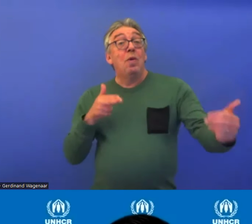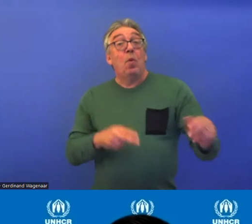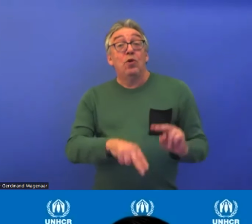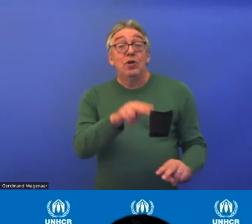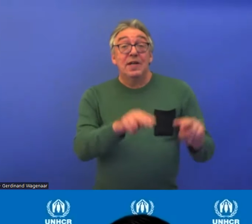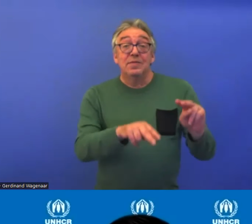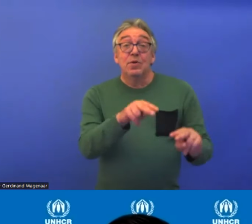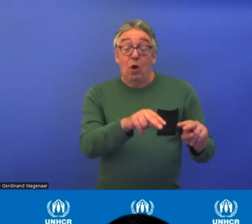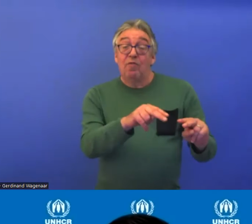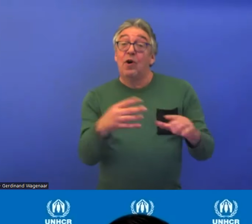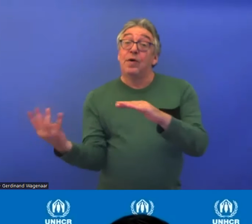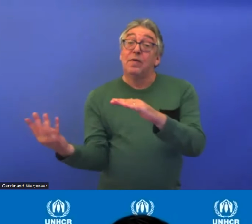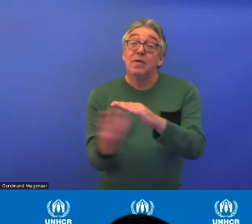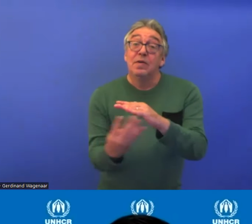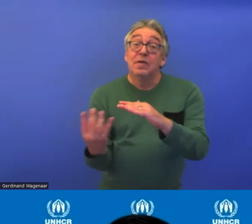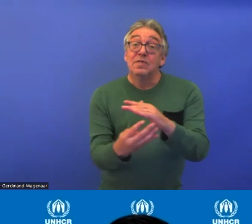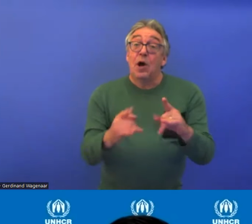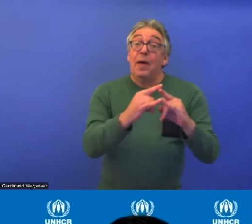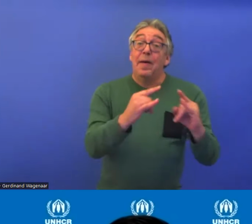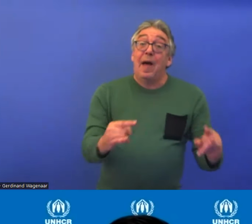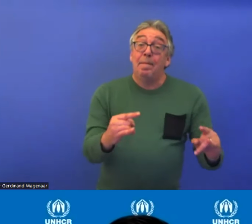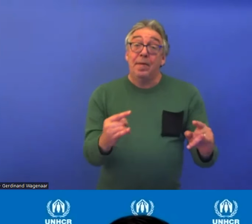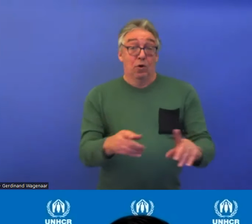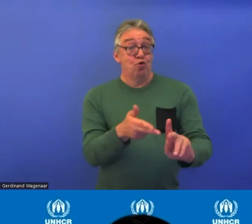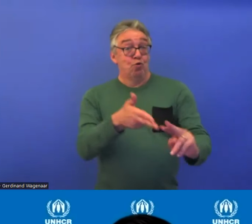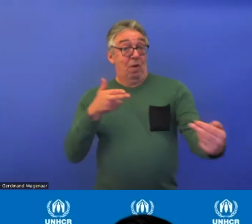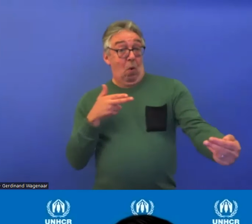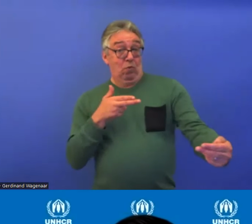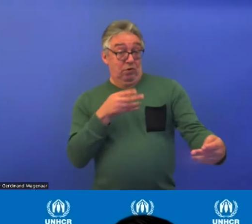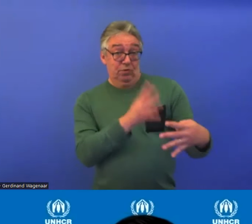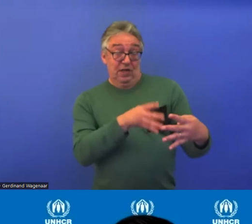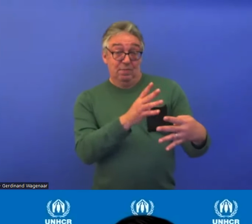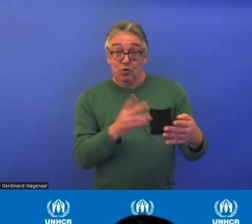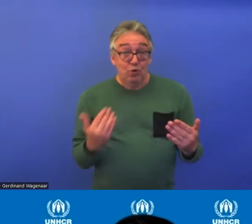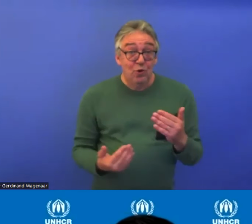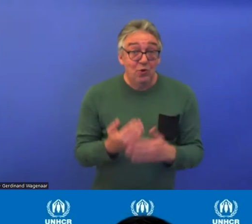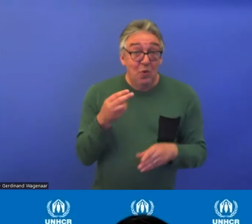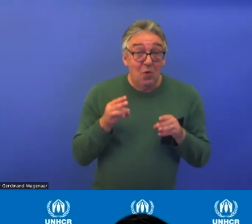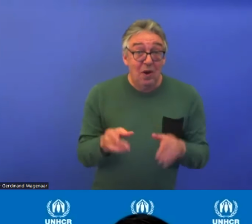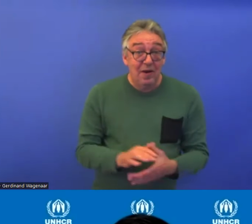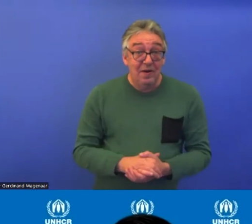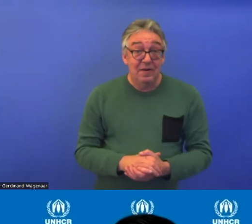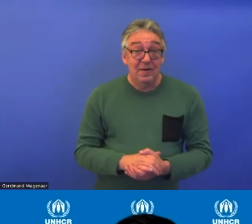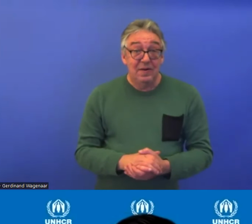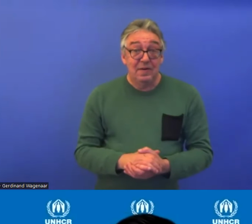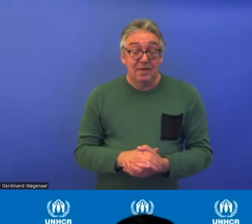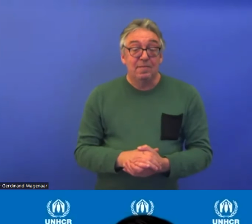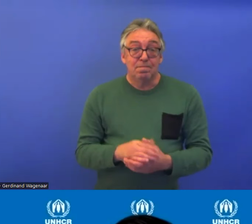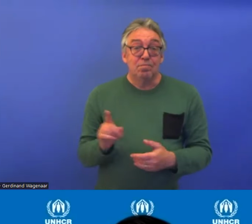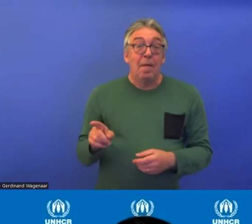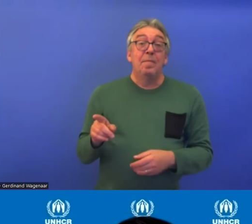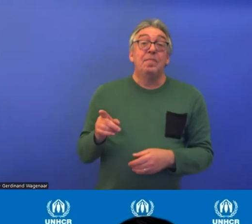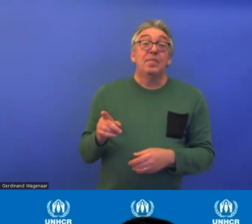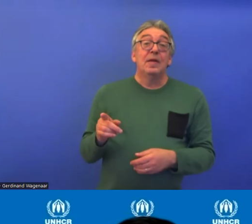as a type of response, right? Saying, well, those are restricted areas. It's not really easy to get access to